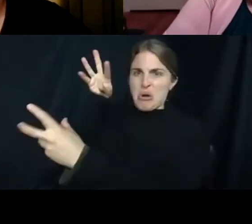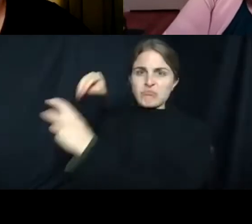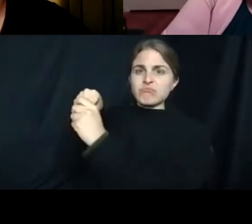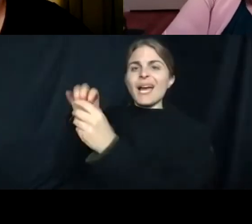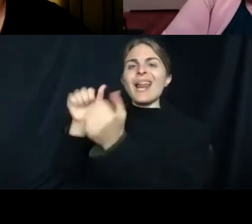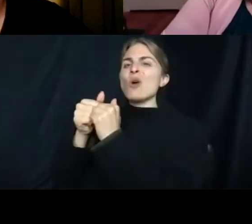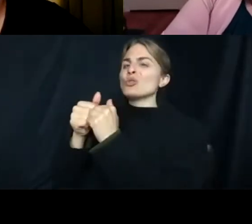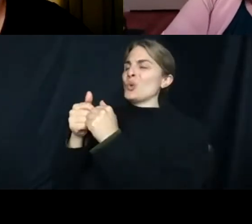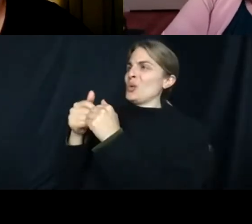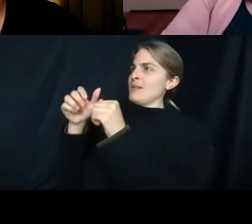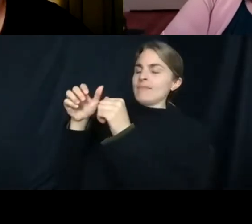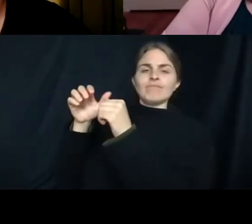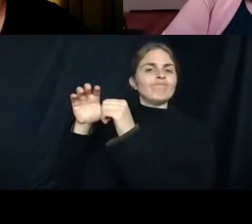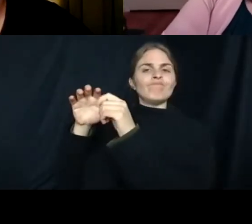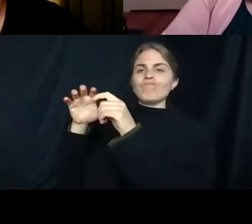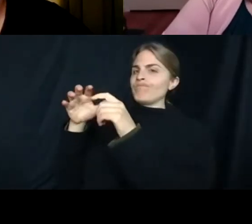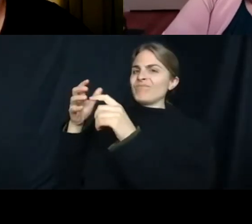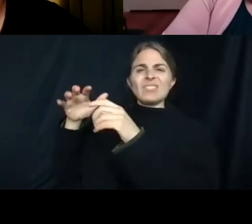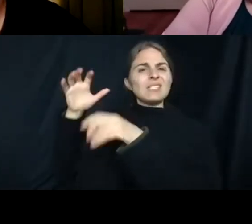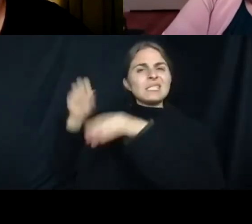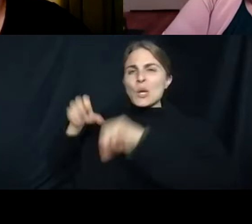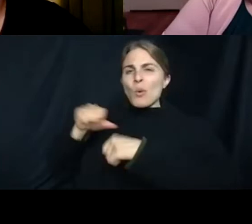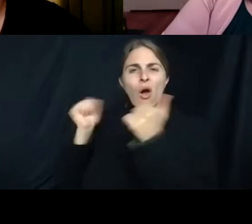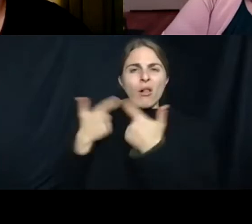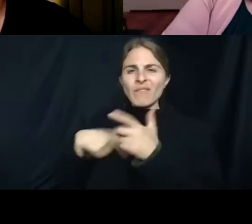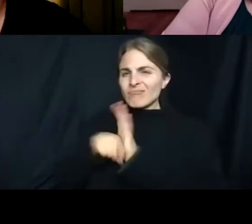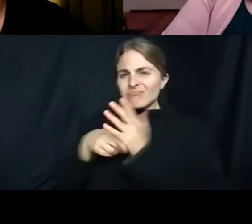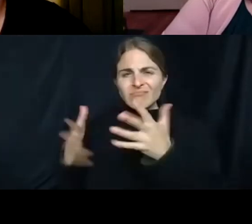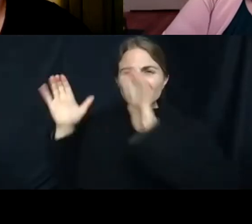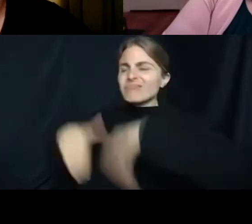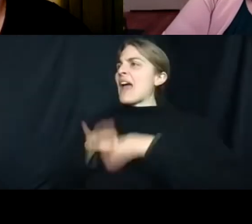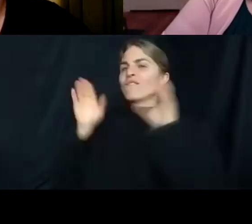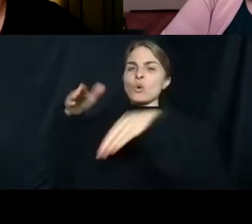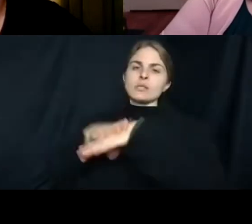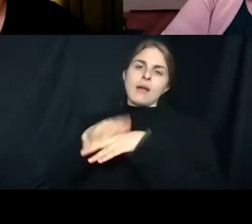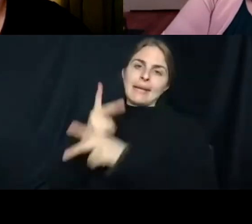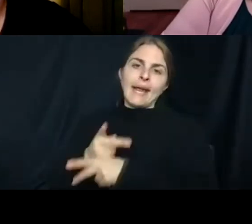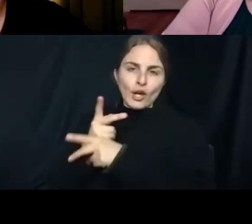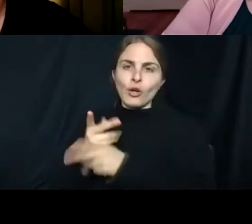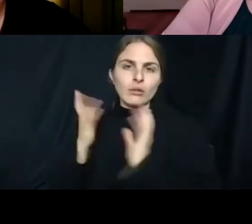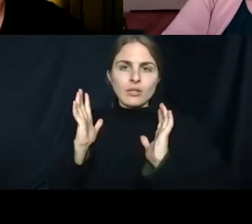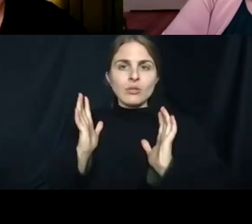and truly make it about care? Again, at that individual and communal level.